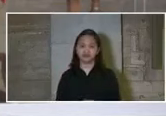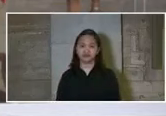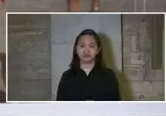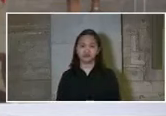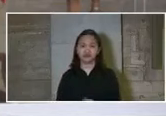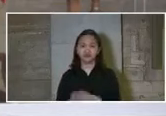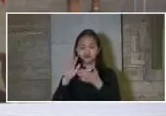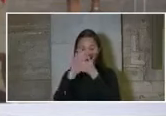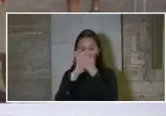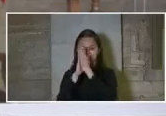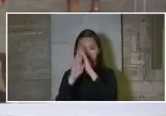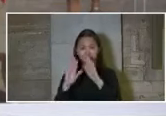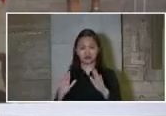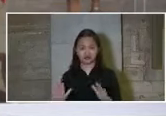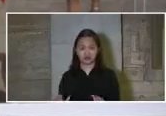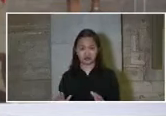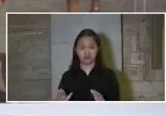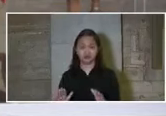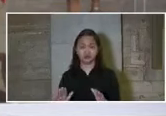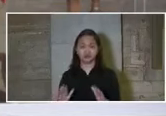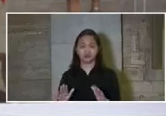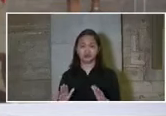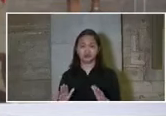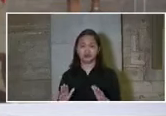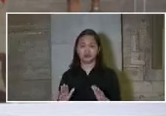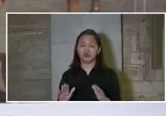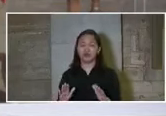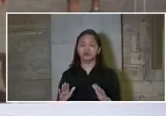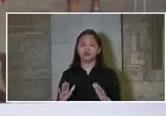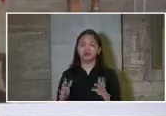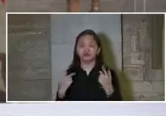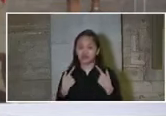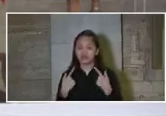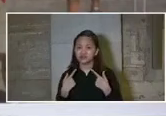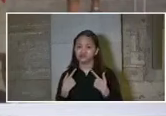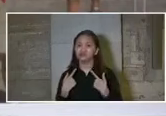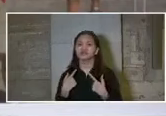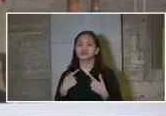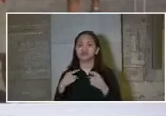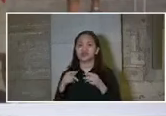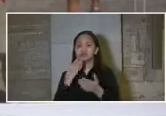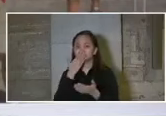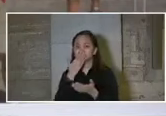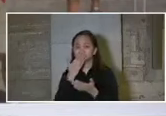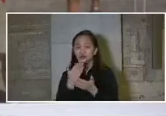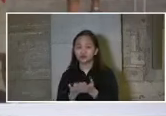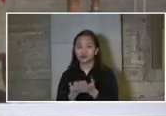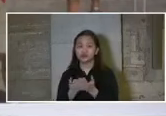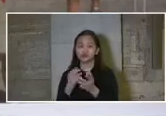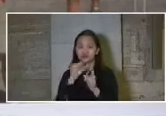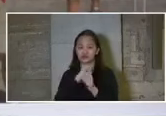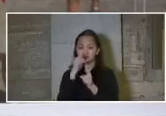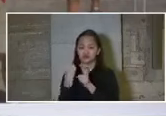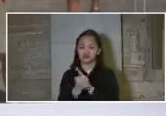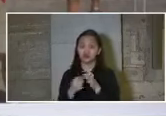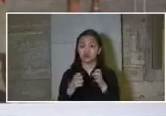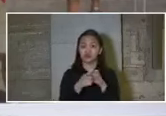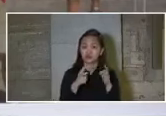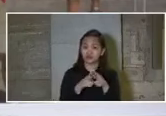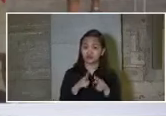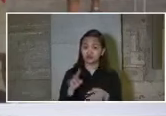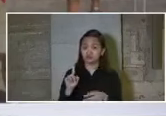Tahimik na siya. Nasa maganda na siyang kalagayan. Even the death of a loved